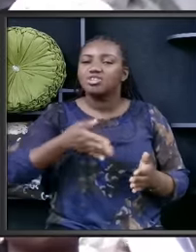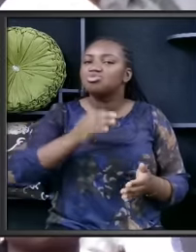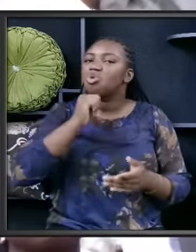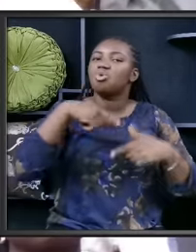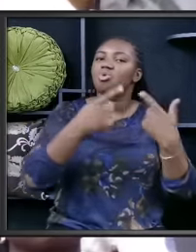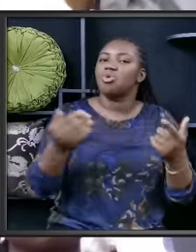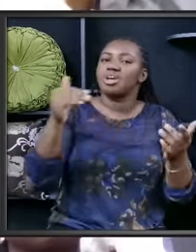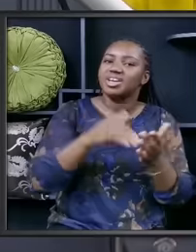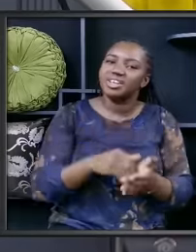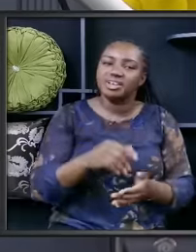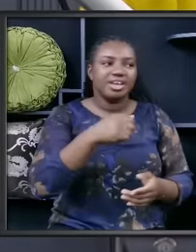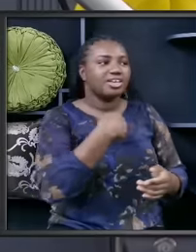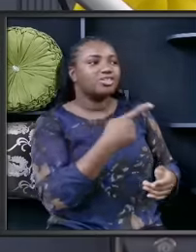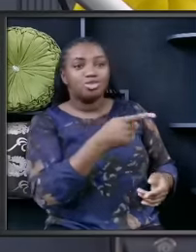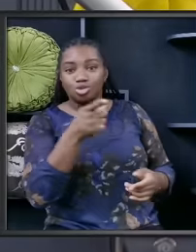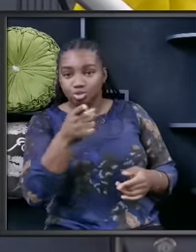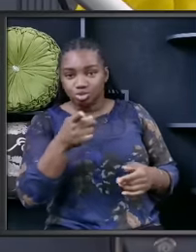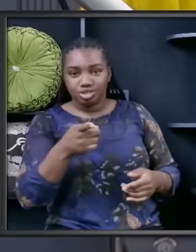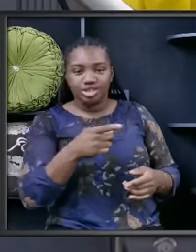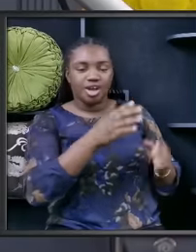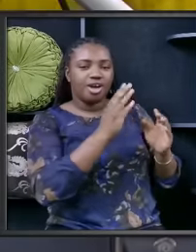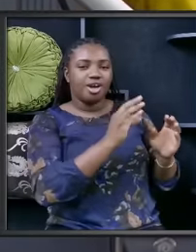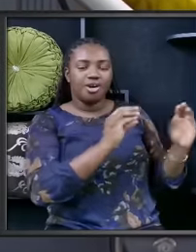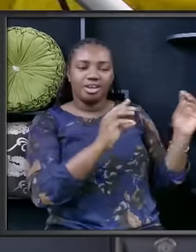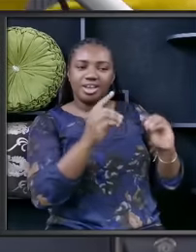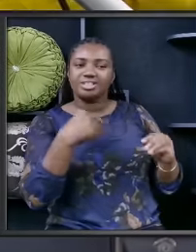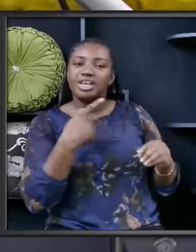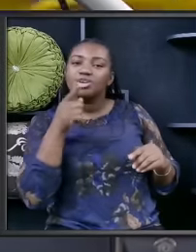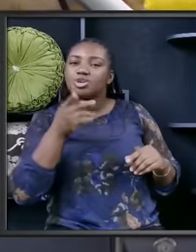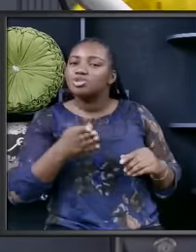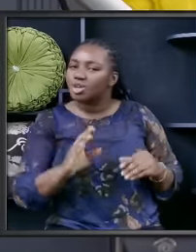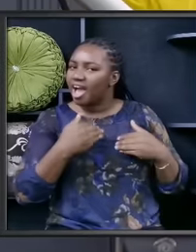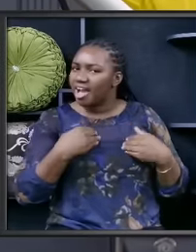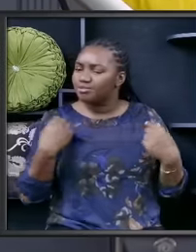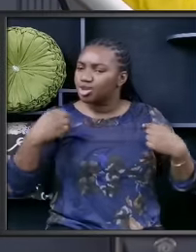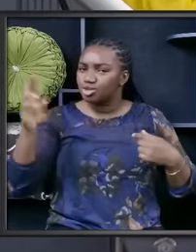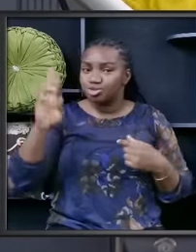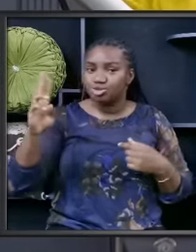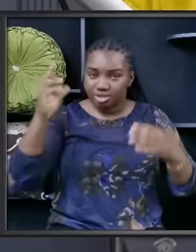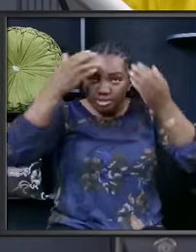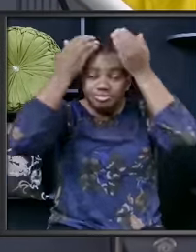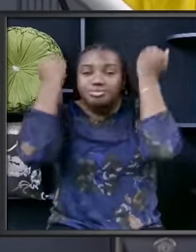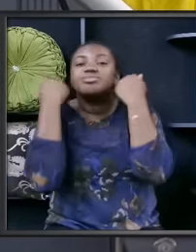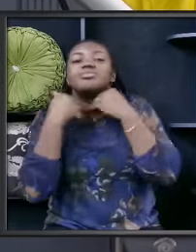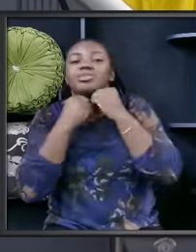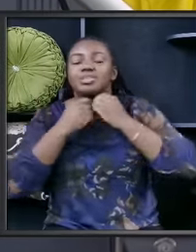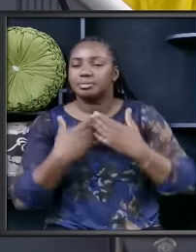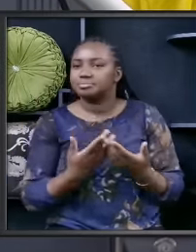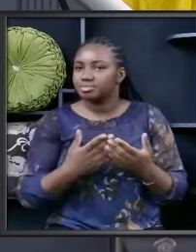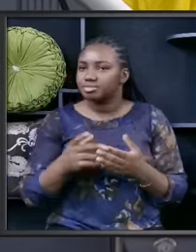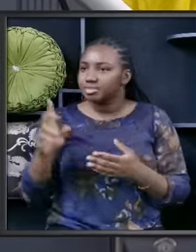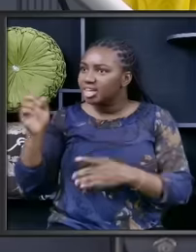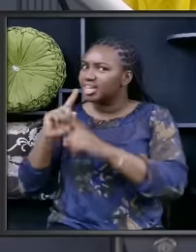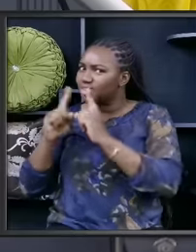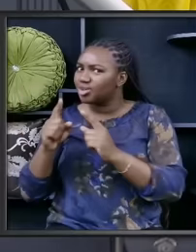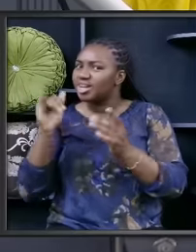You for the family. Wear hijab. Sir? You for the wear hijab. No, he talk on one day. He say he want if to